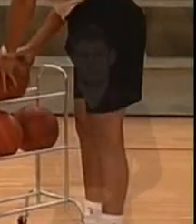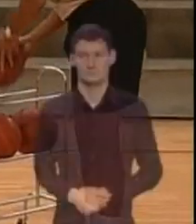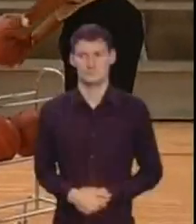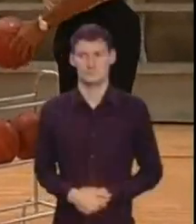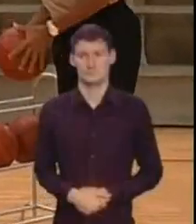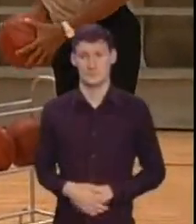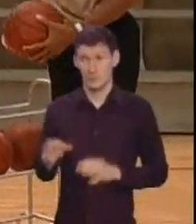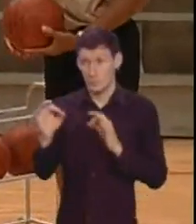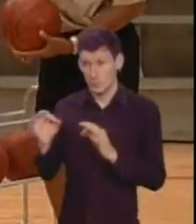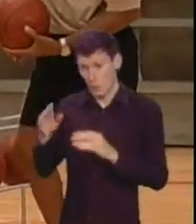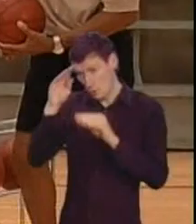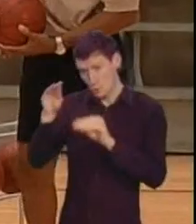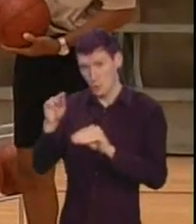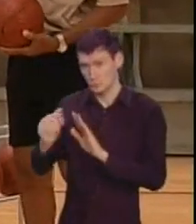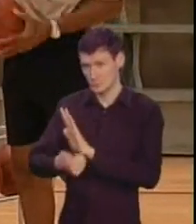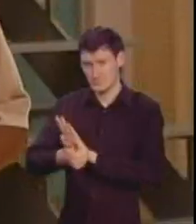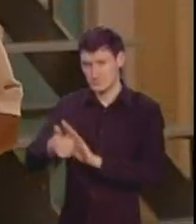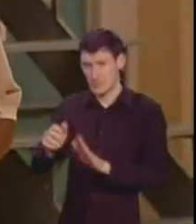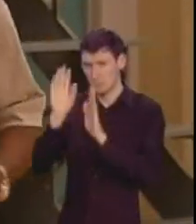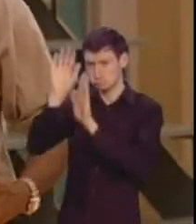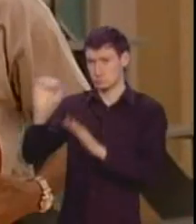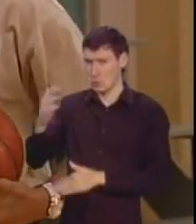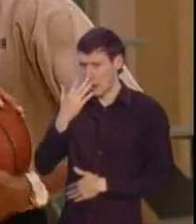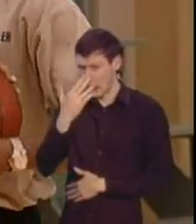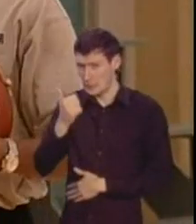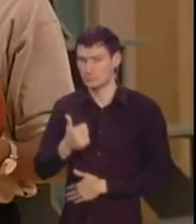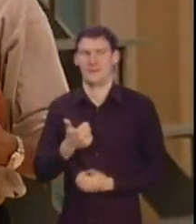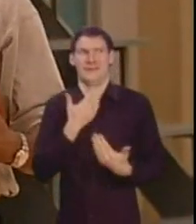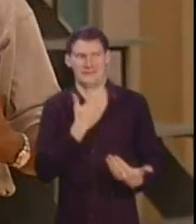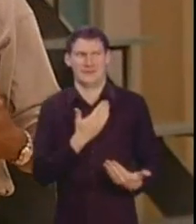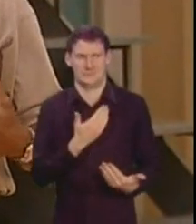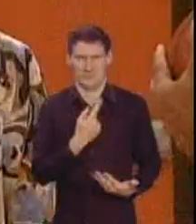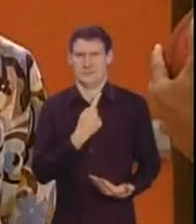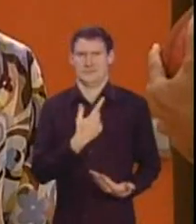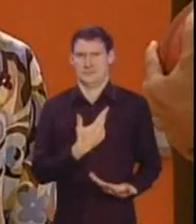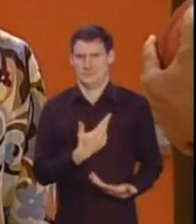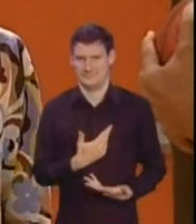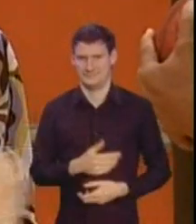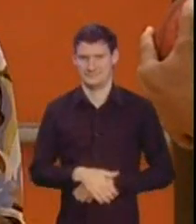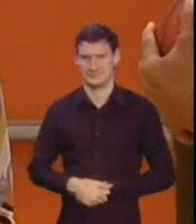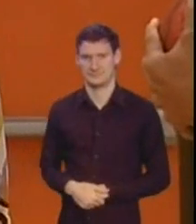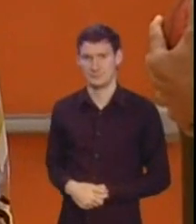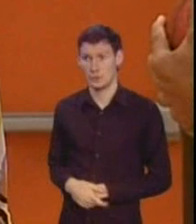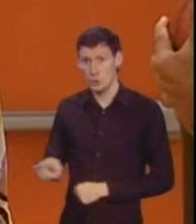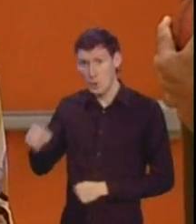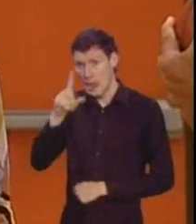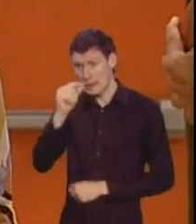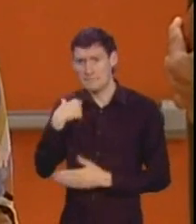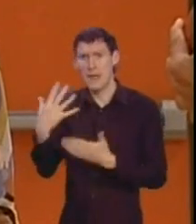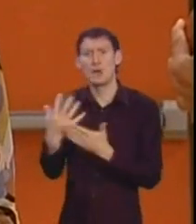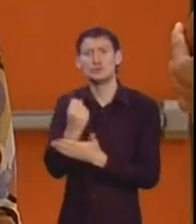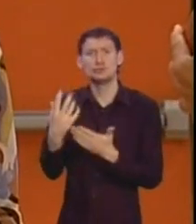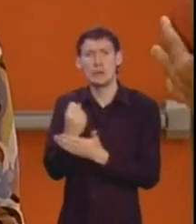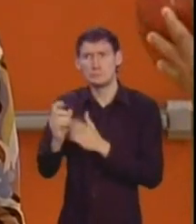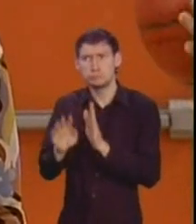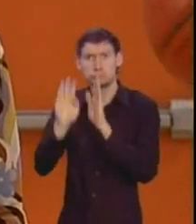Wow, Coach, you shoot pretty well for someone your age. Well, thanks, I think. Hey, could you shoot like that for charity?